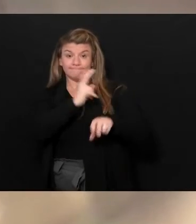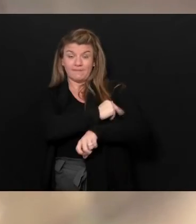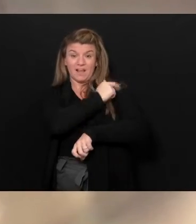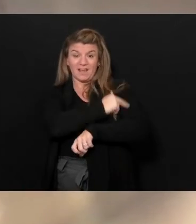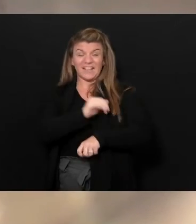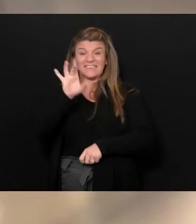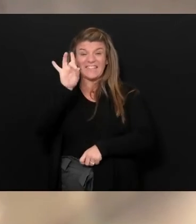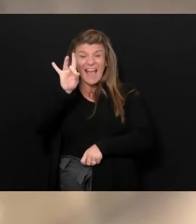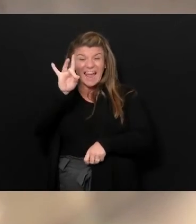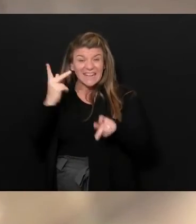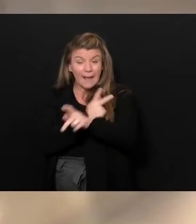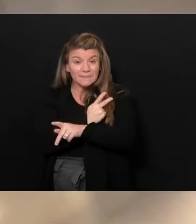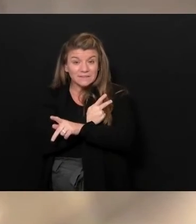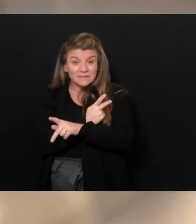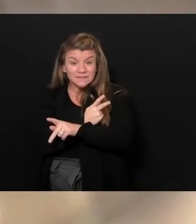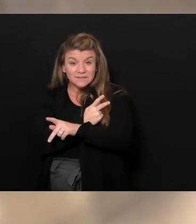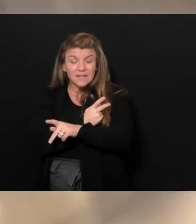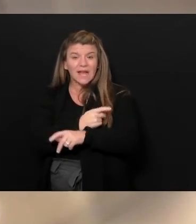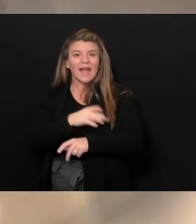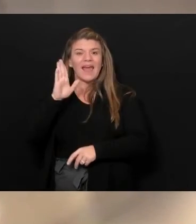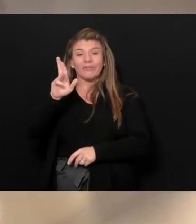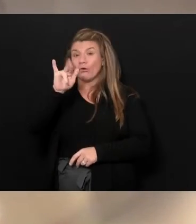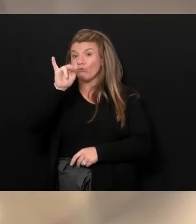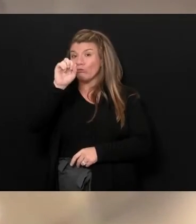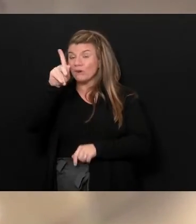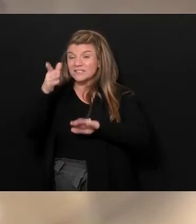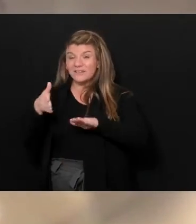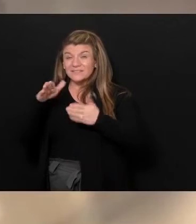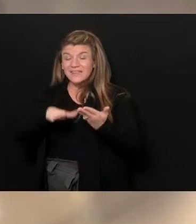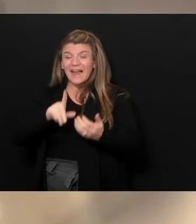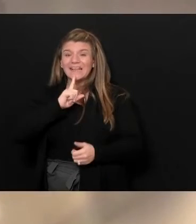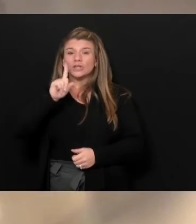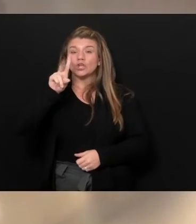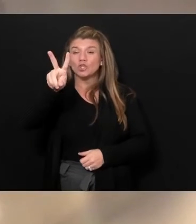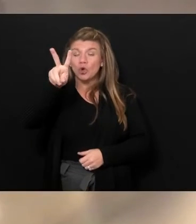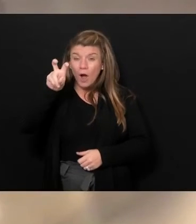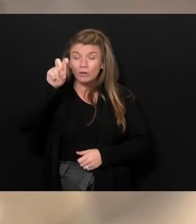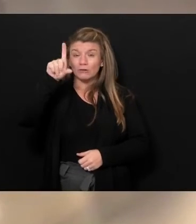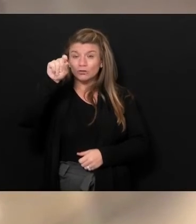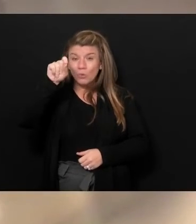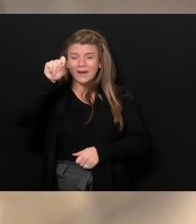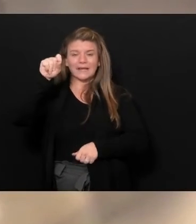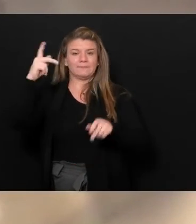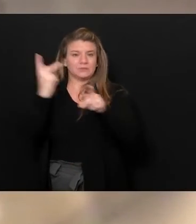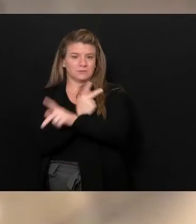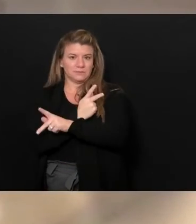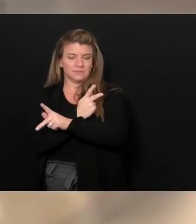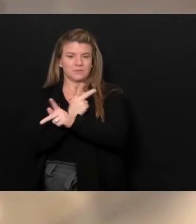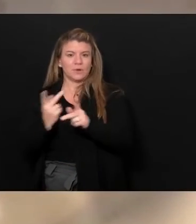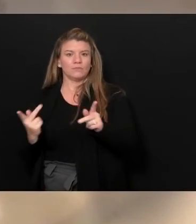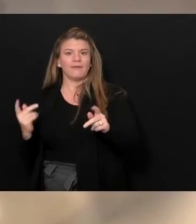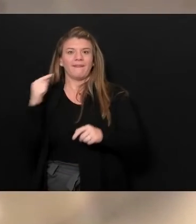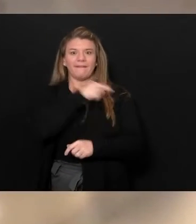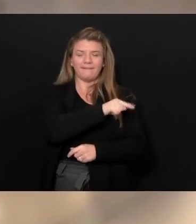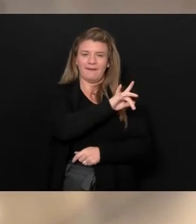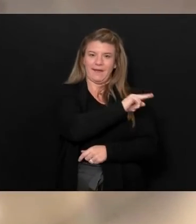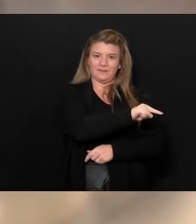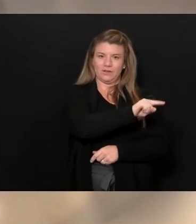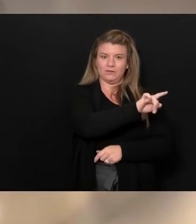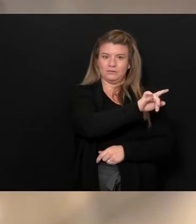18 to 29-year-olds are, and the risk of dying is 220 times greater. And if we look at the